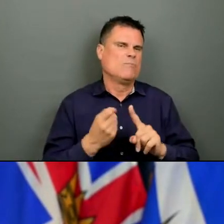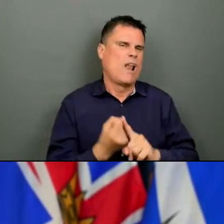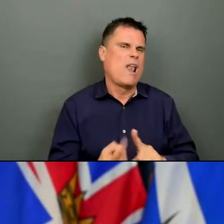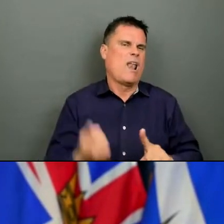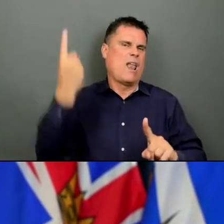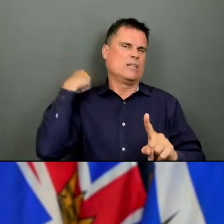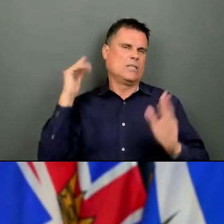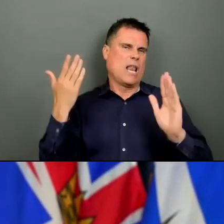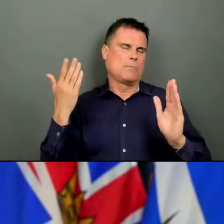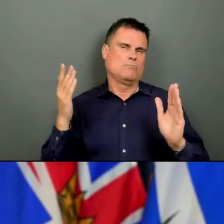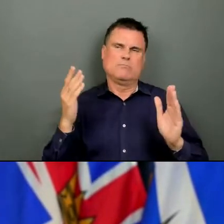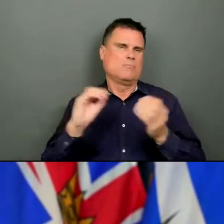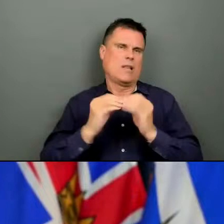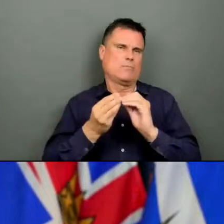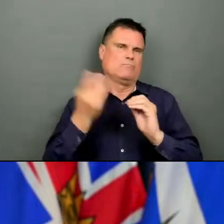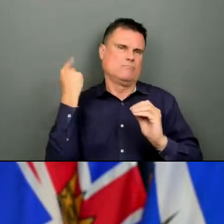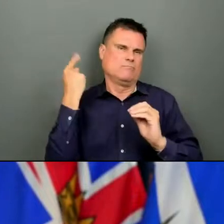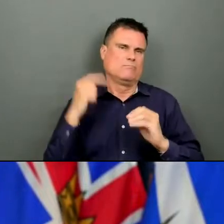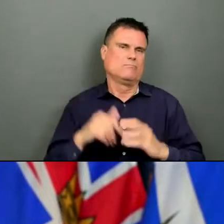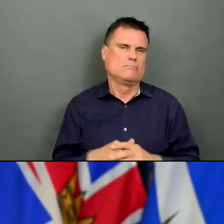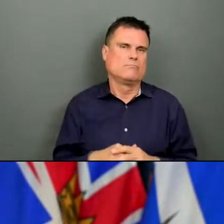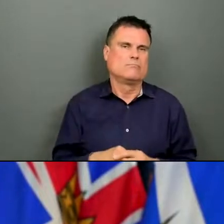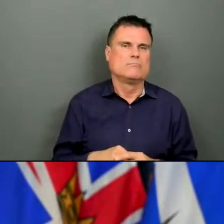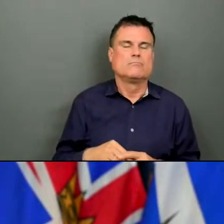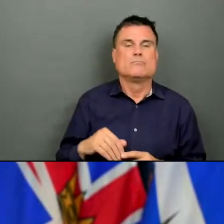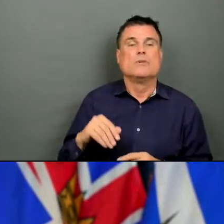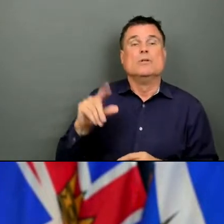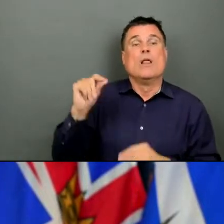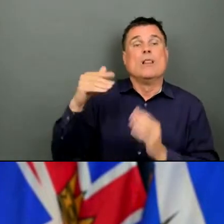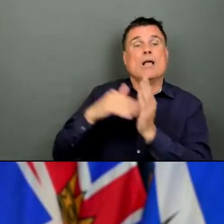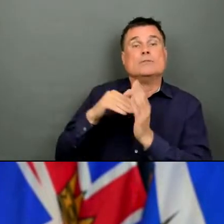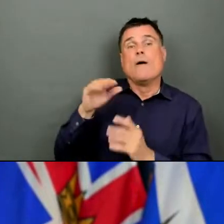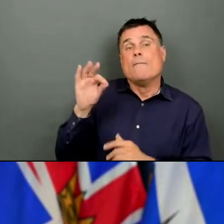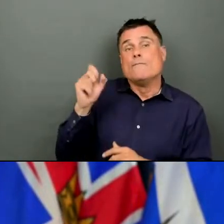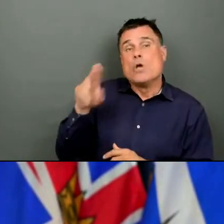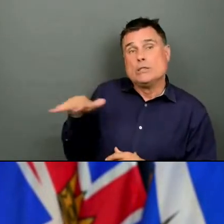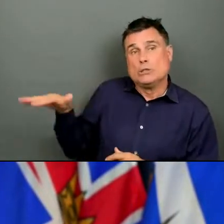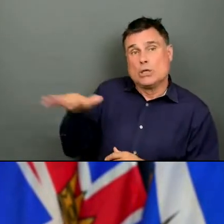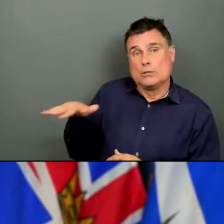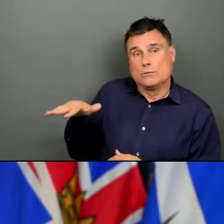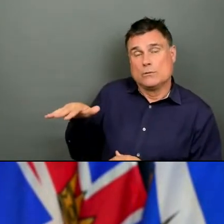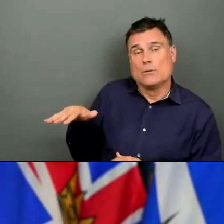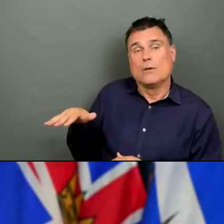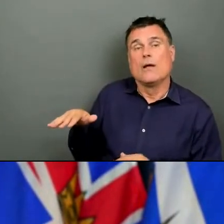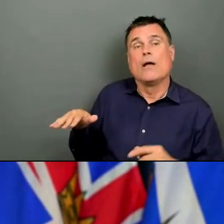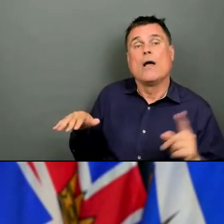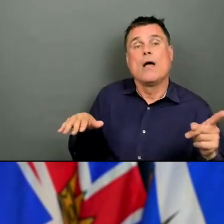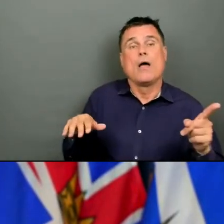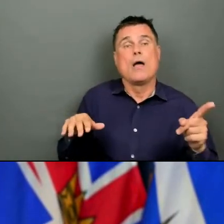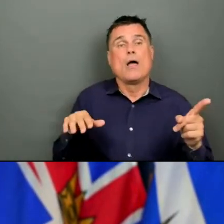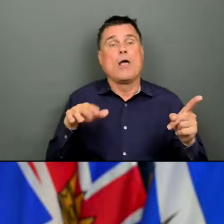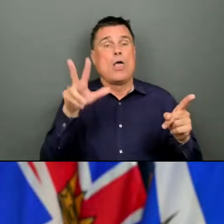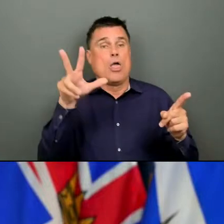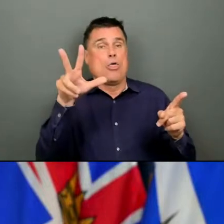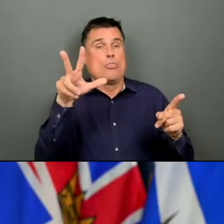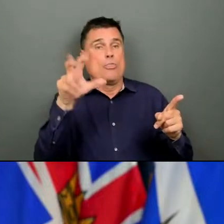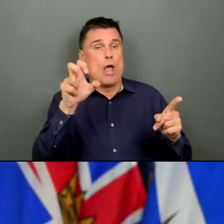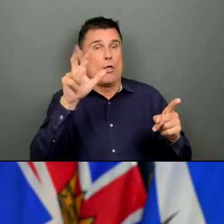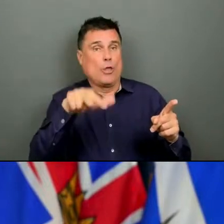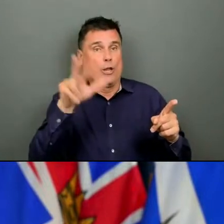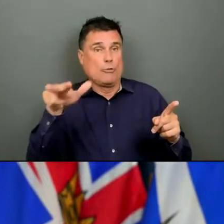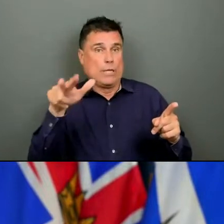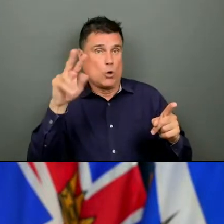By health authority, that's 1,610 in Fraser, 1,158 in the Interior Health Authority, 333 in Northern